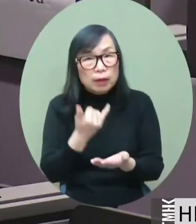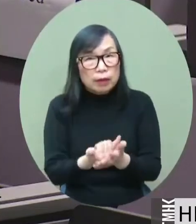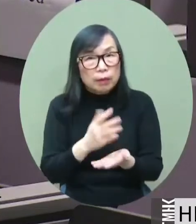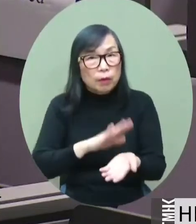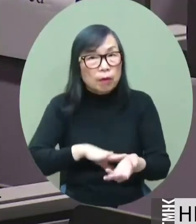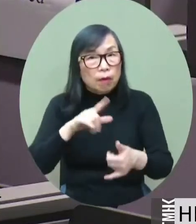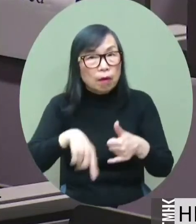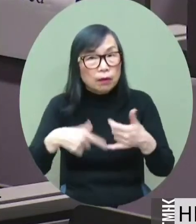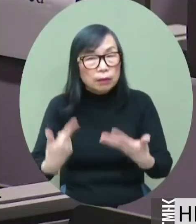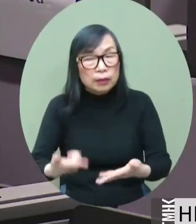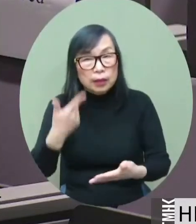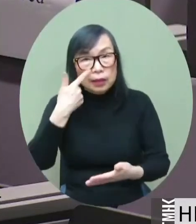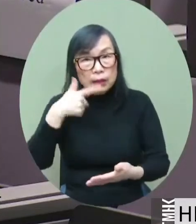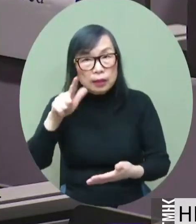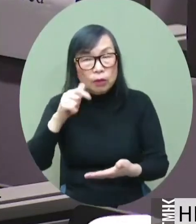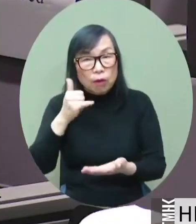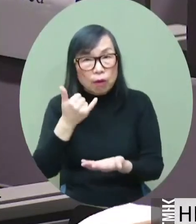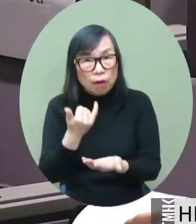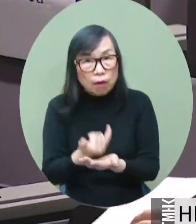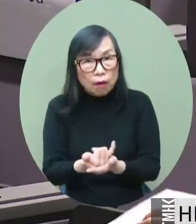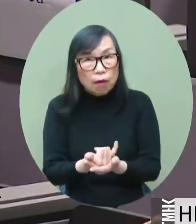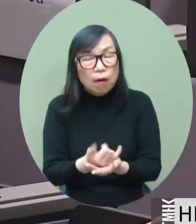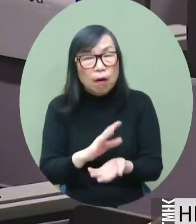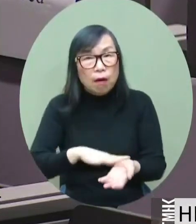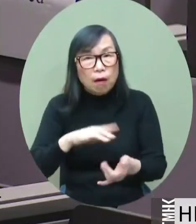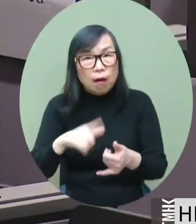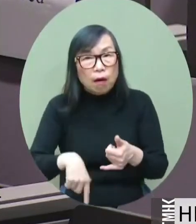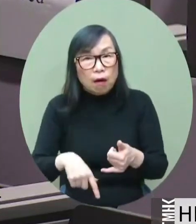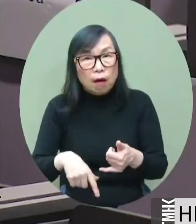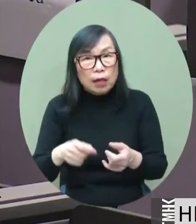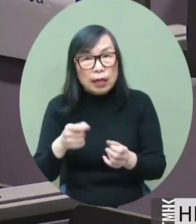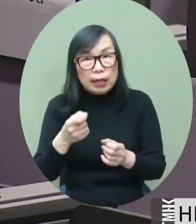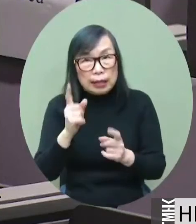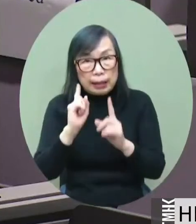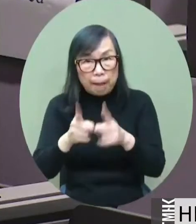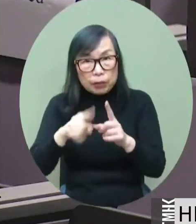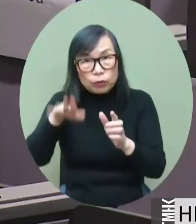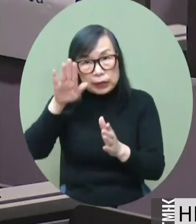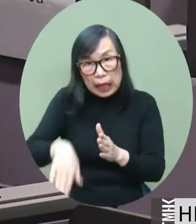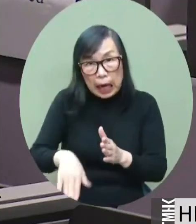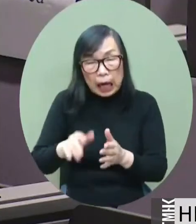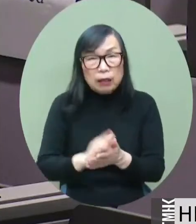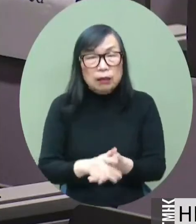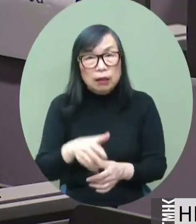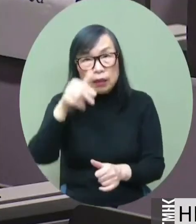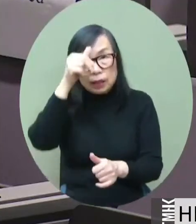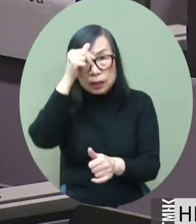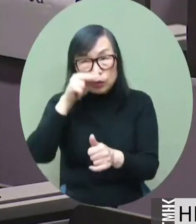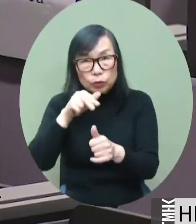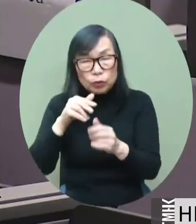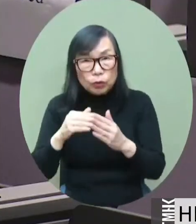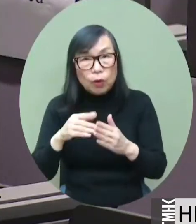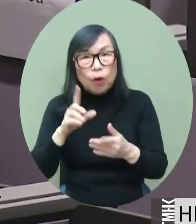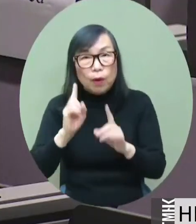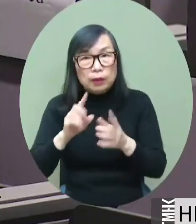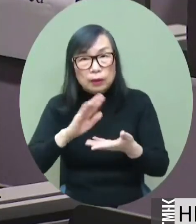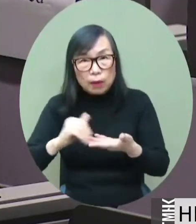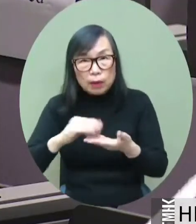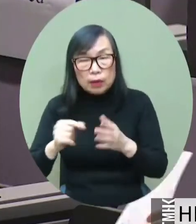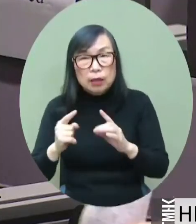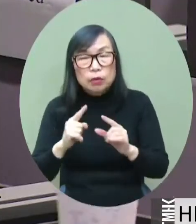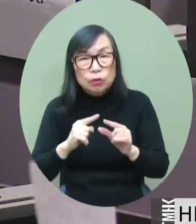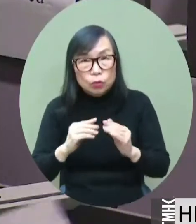the ratio, and also the number of deaths? We have less than 100 new deaths